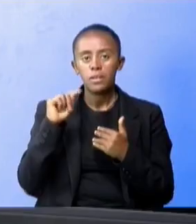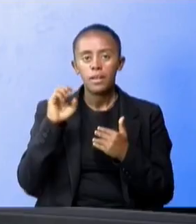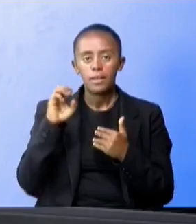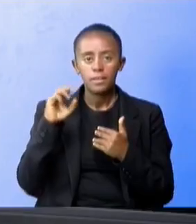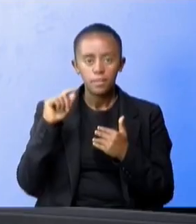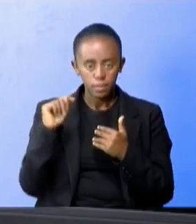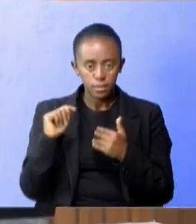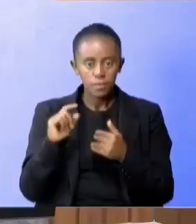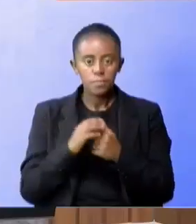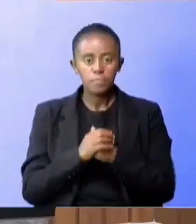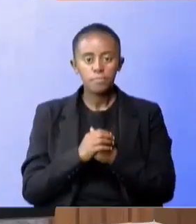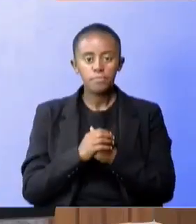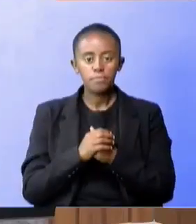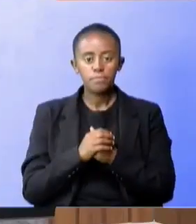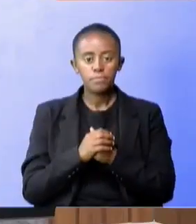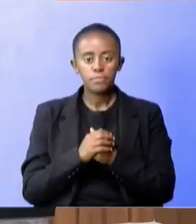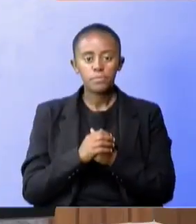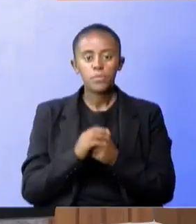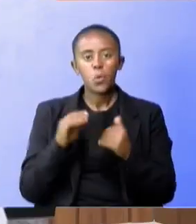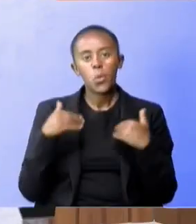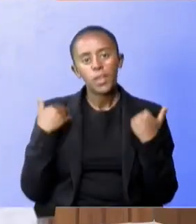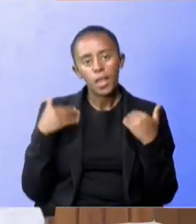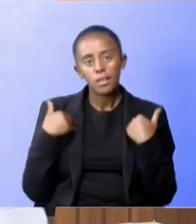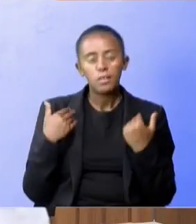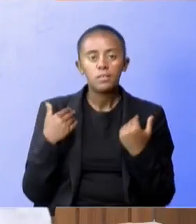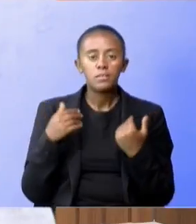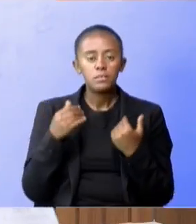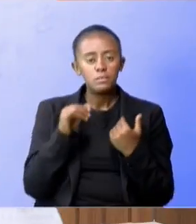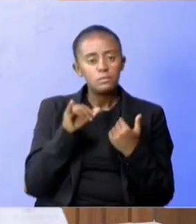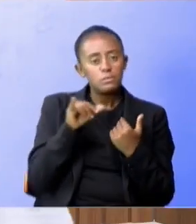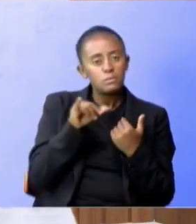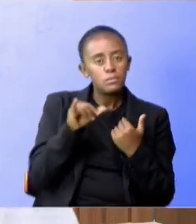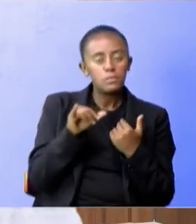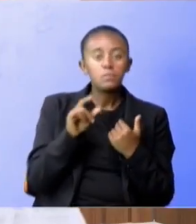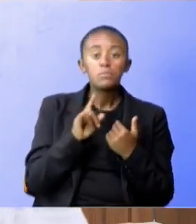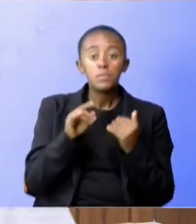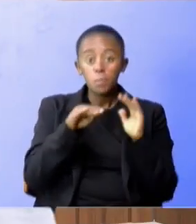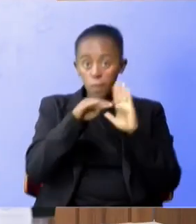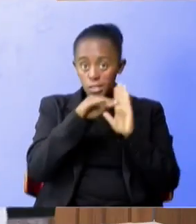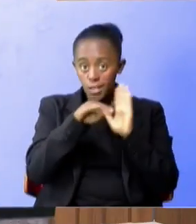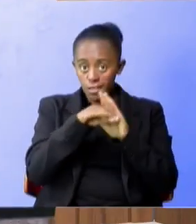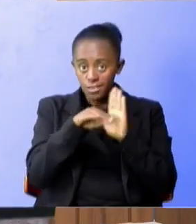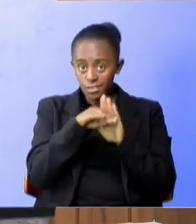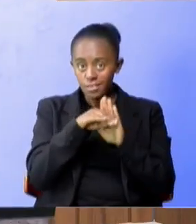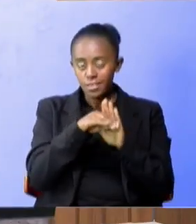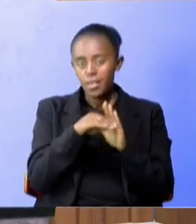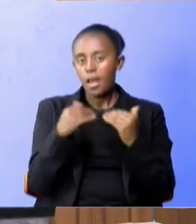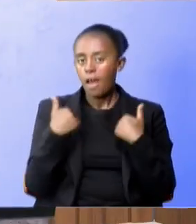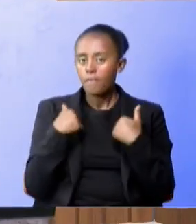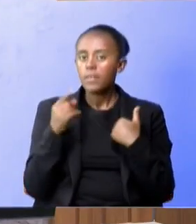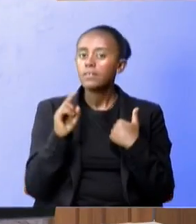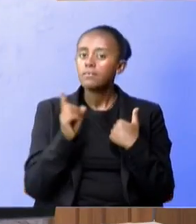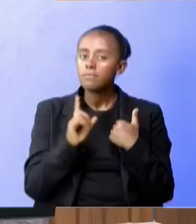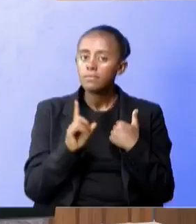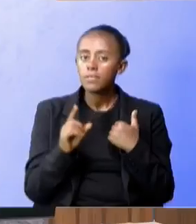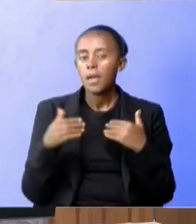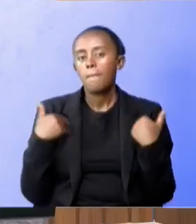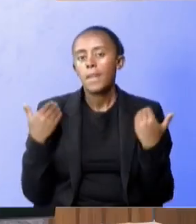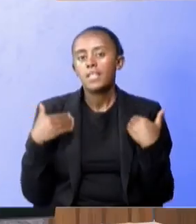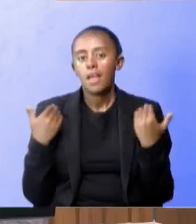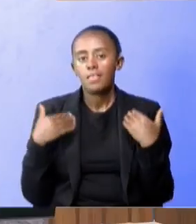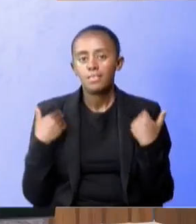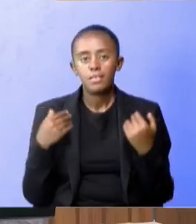So happy, content. So they both represent having what? A